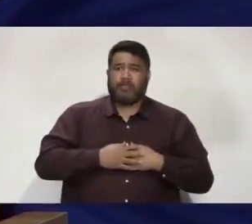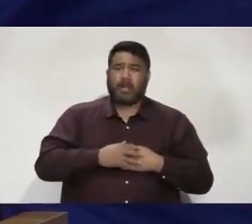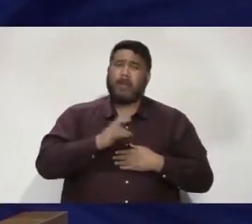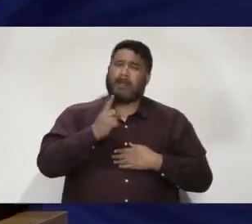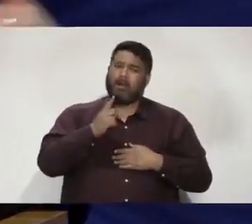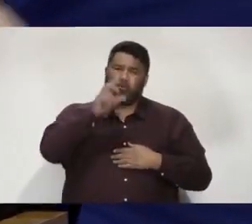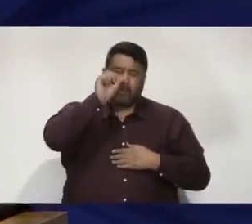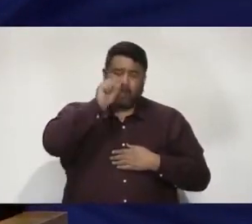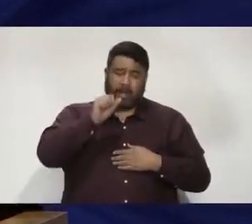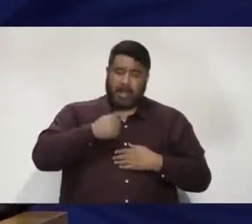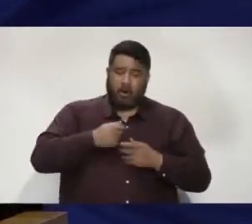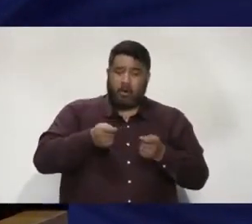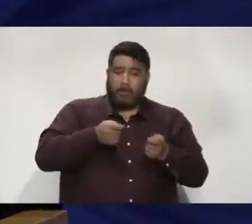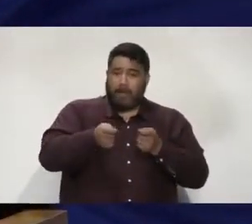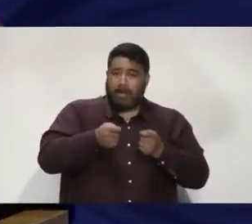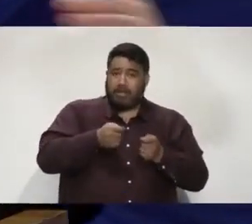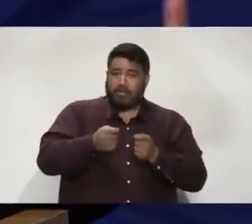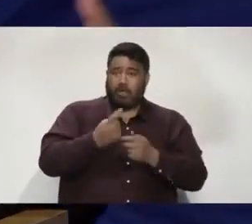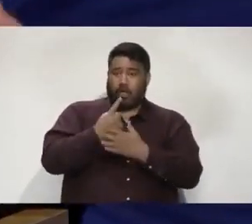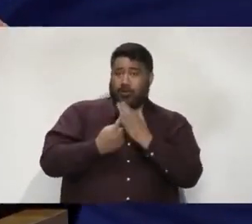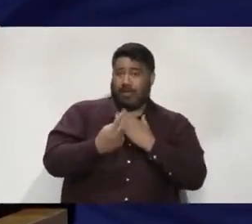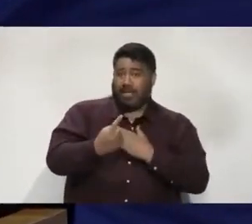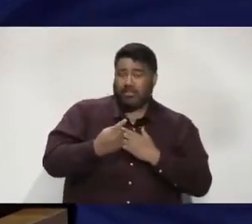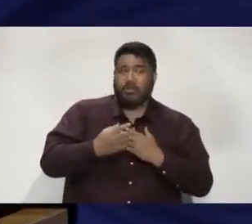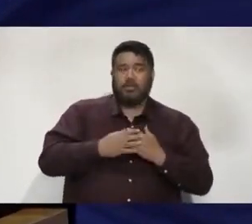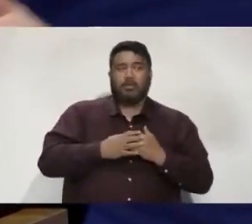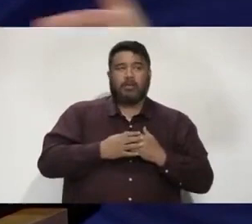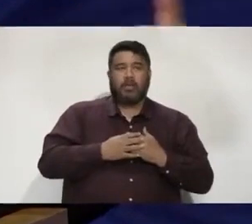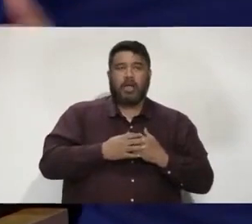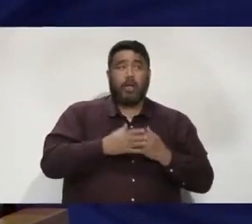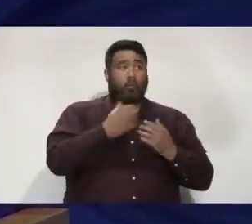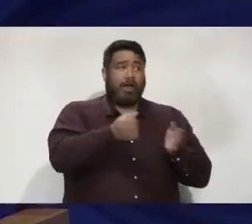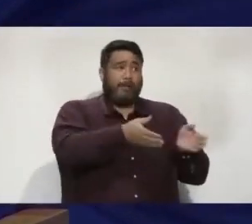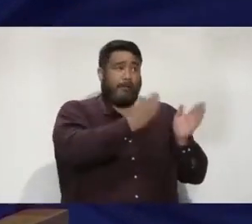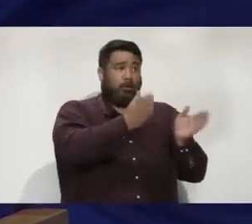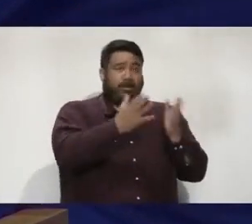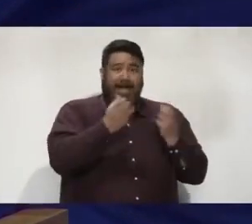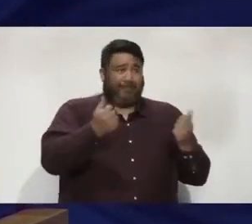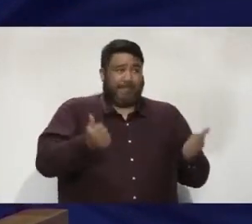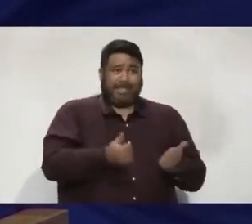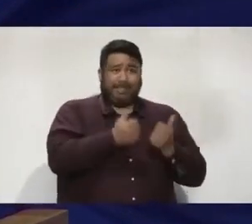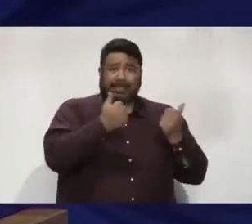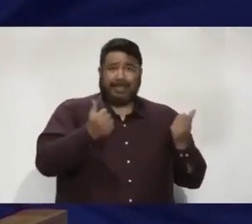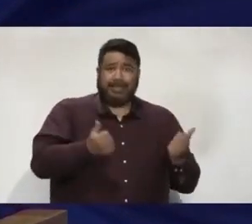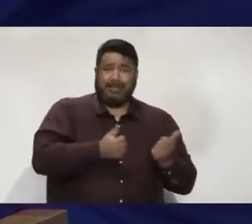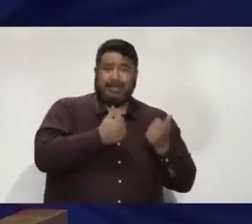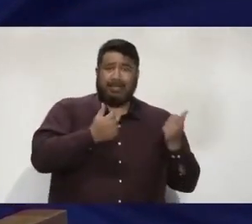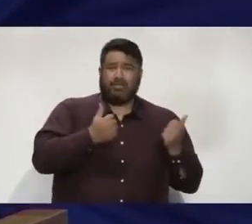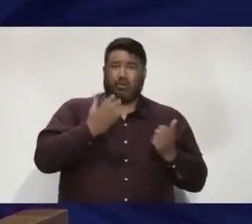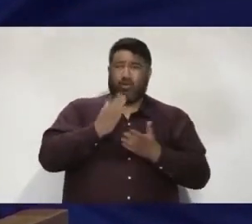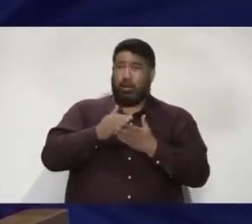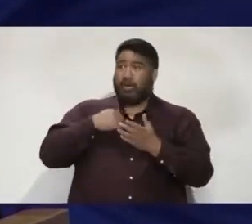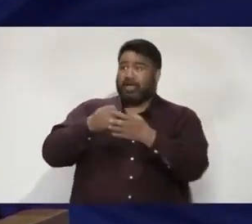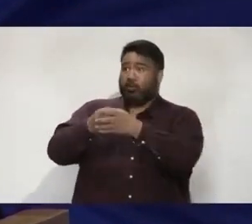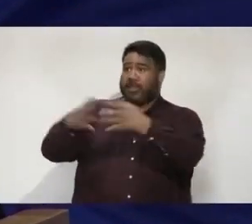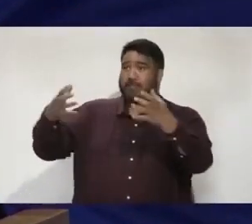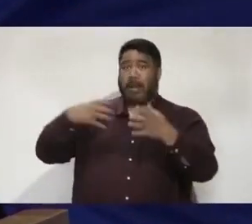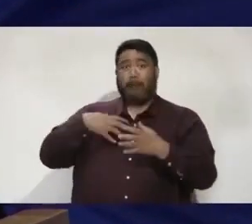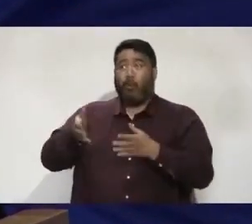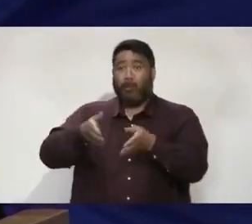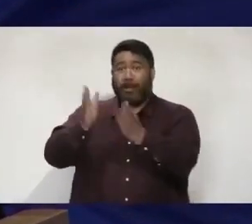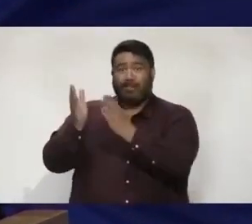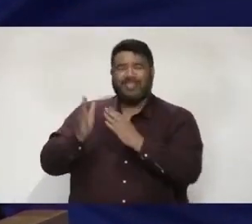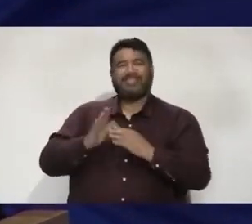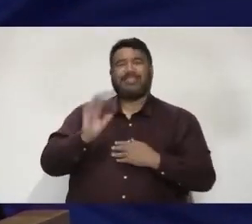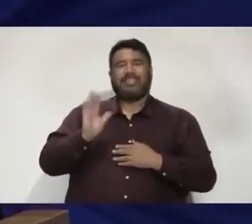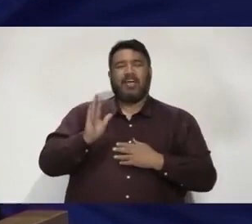to talk about doing that is a pathway to expand capacity, I think, is the wrong way of thinking about it. The constraint